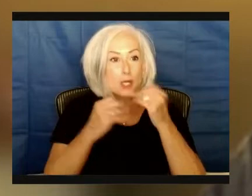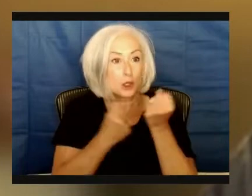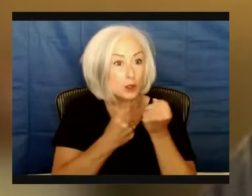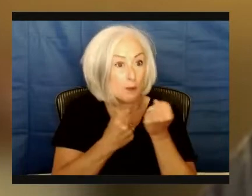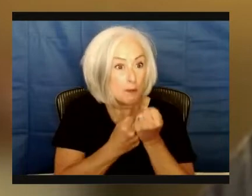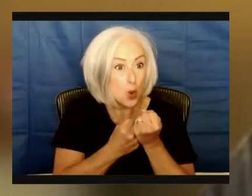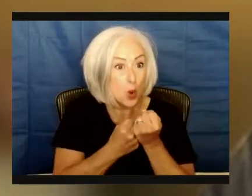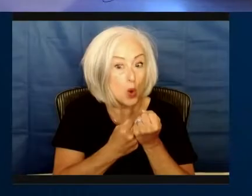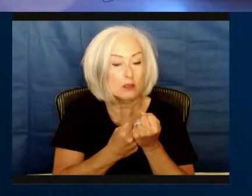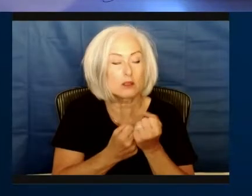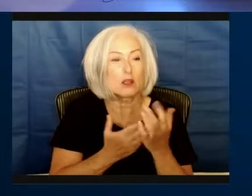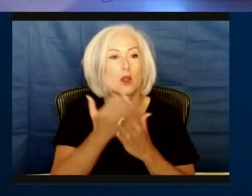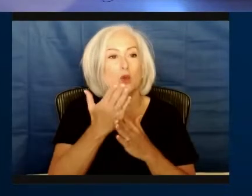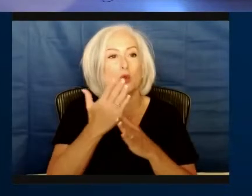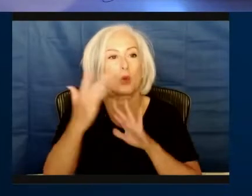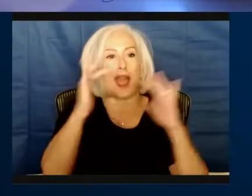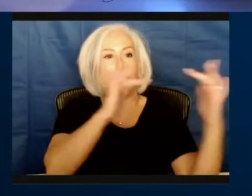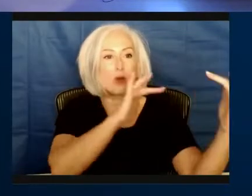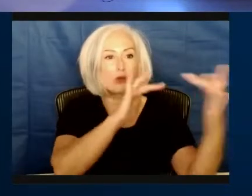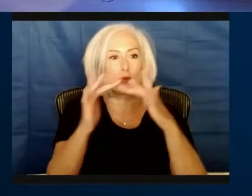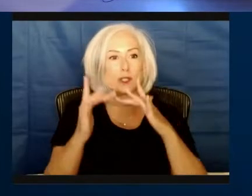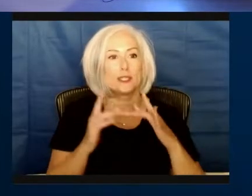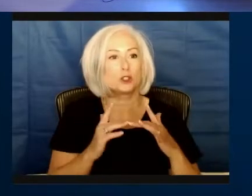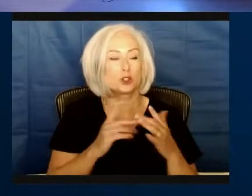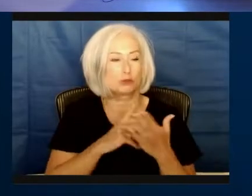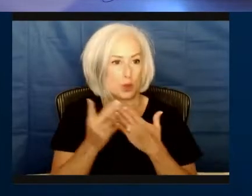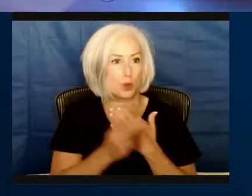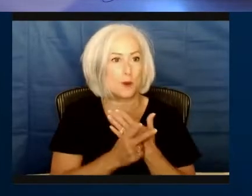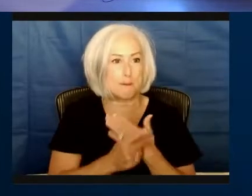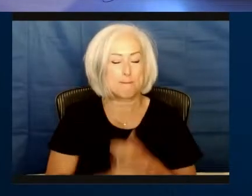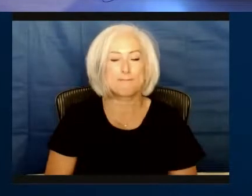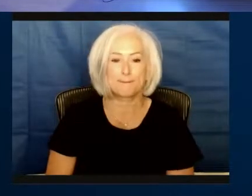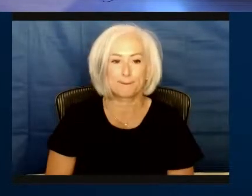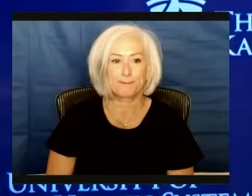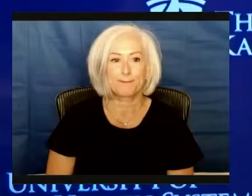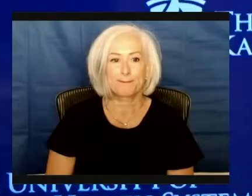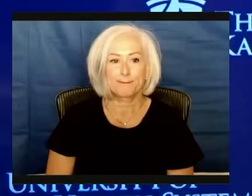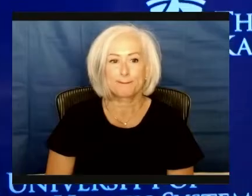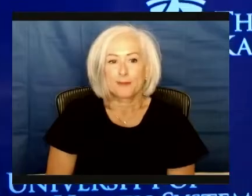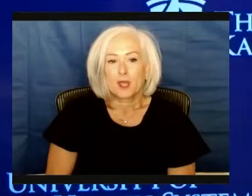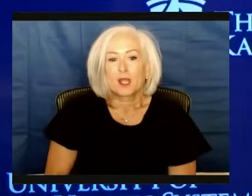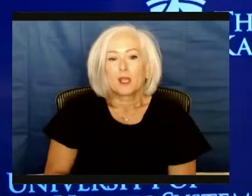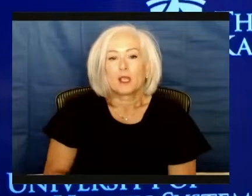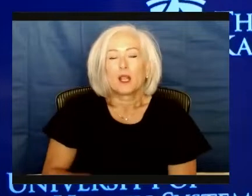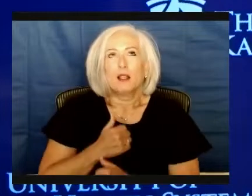outreach programs. Yeah, I love, not love, but it's just so